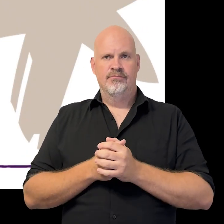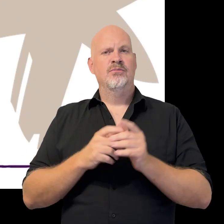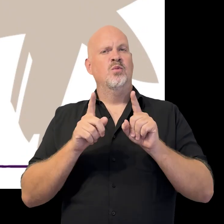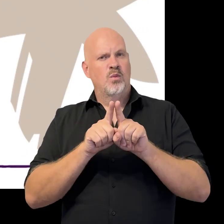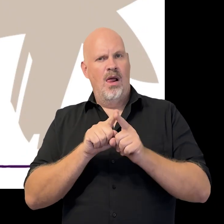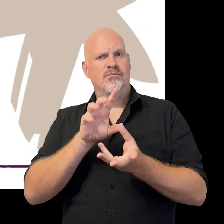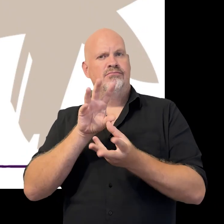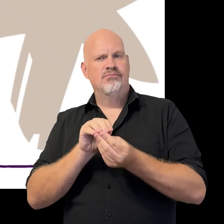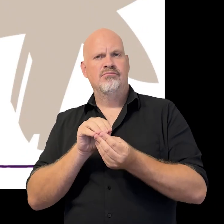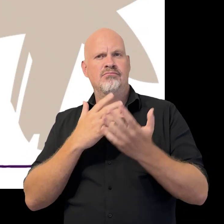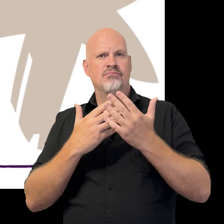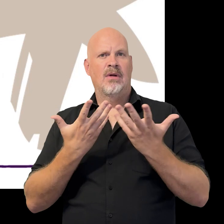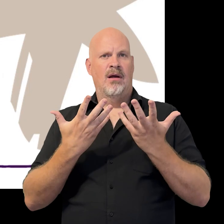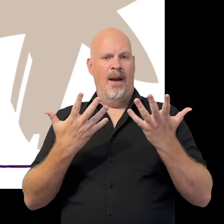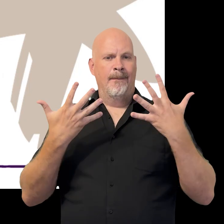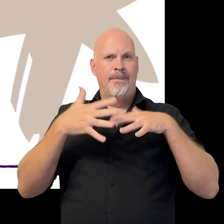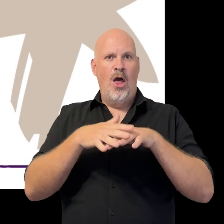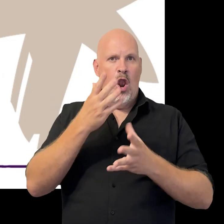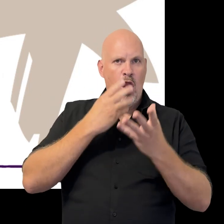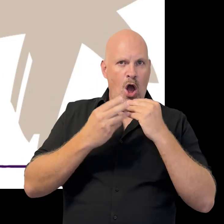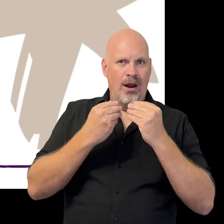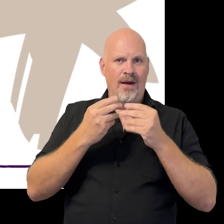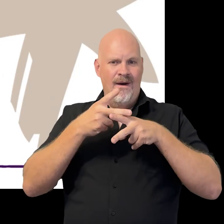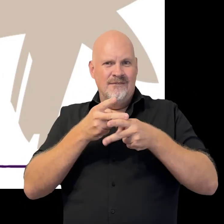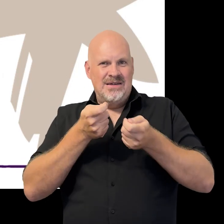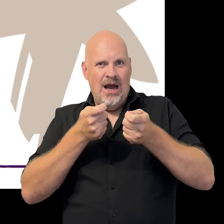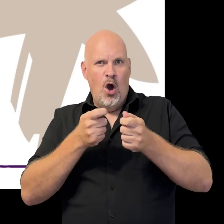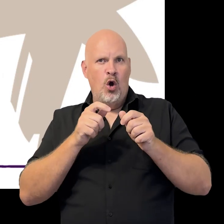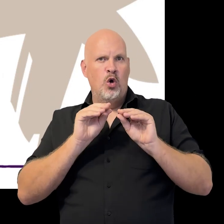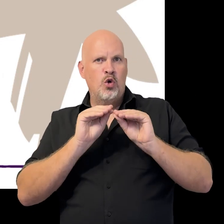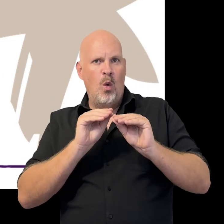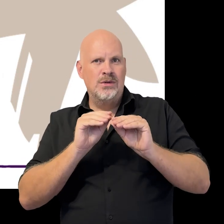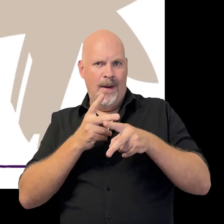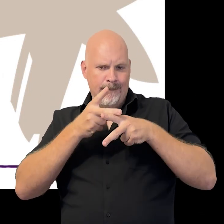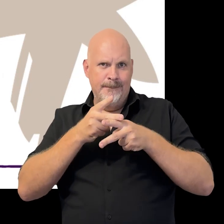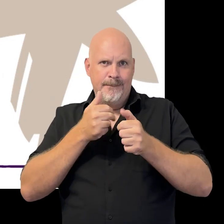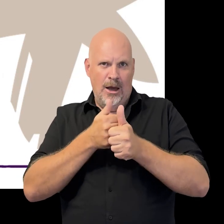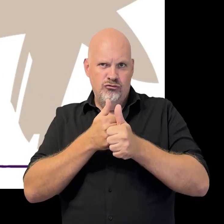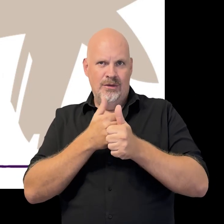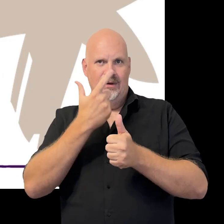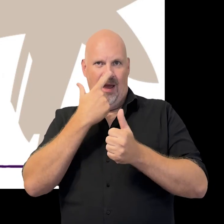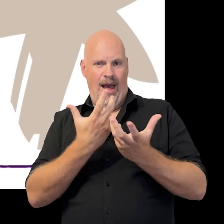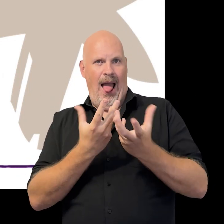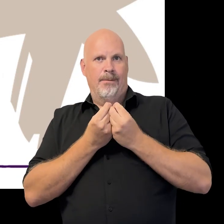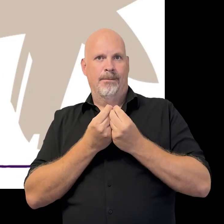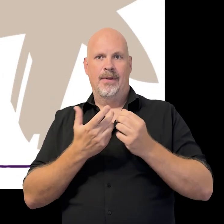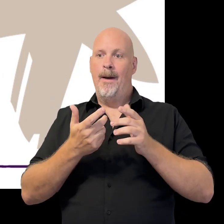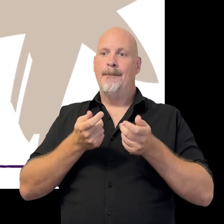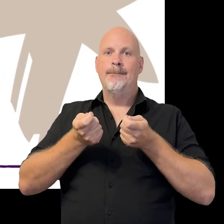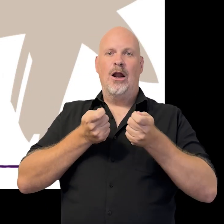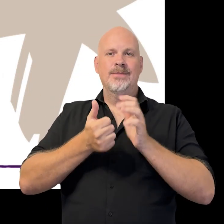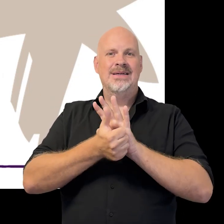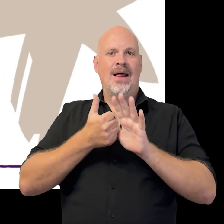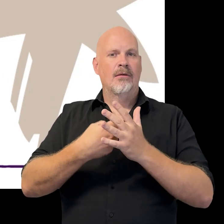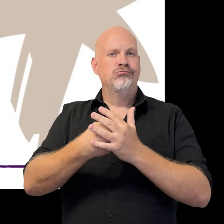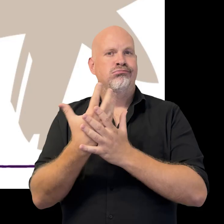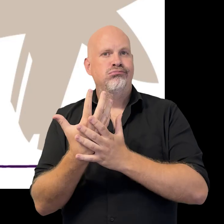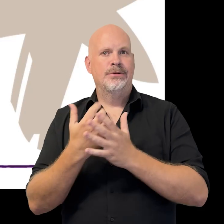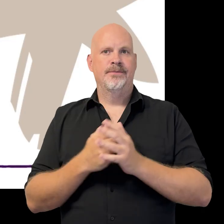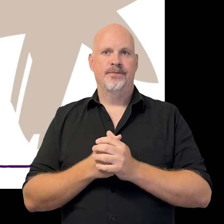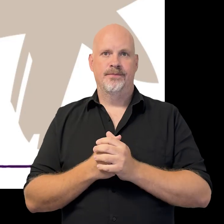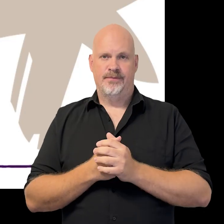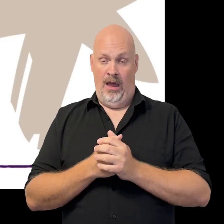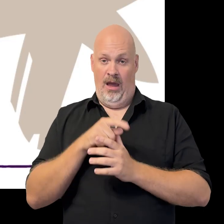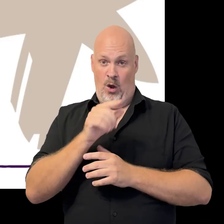then that when you write the research aim, it's clear and very focused, because that really will help you to